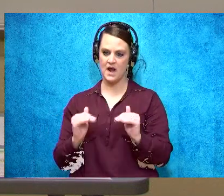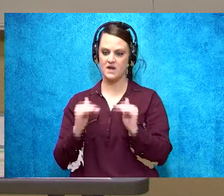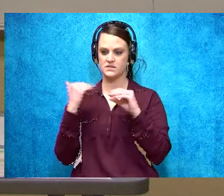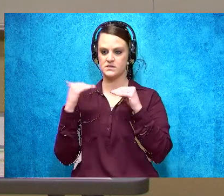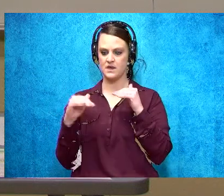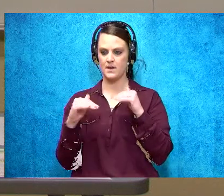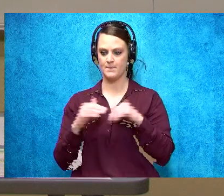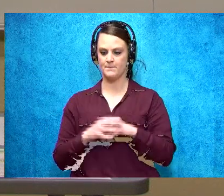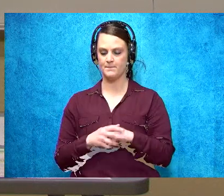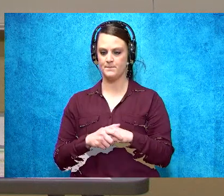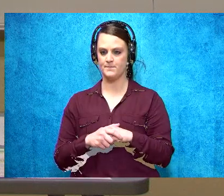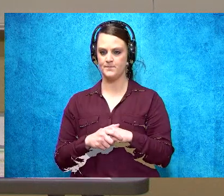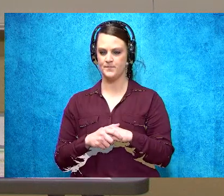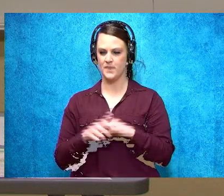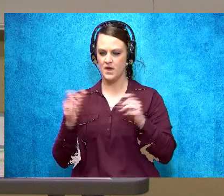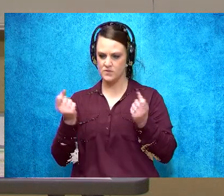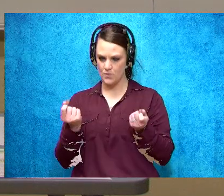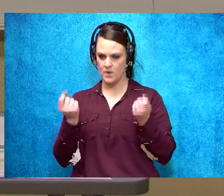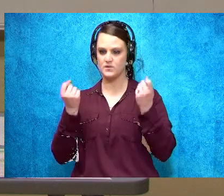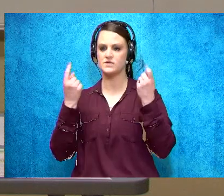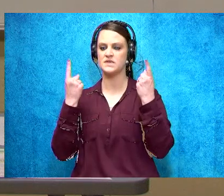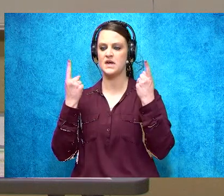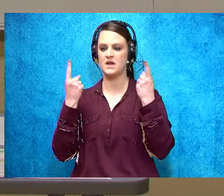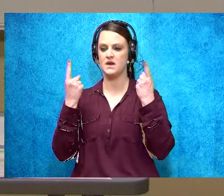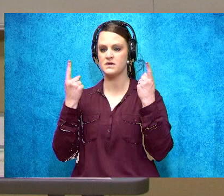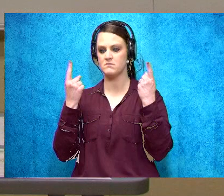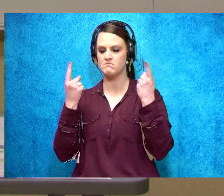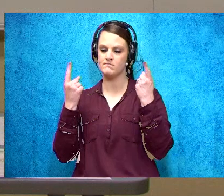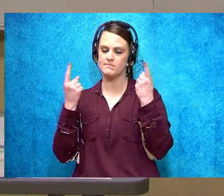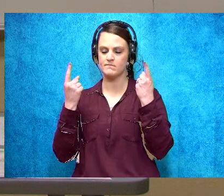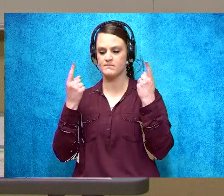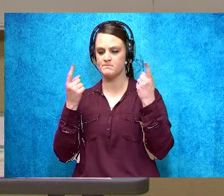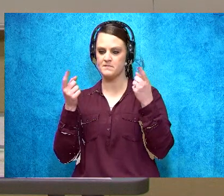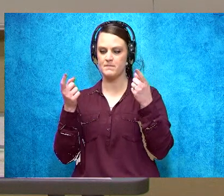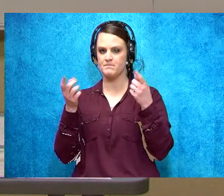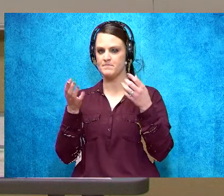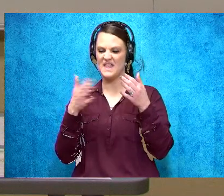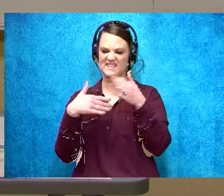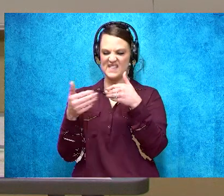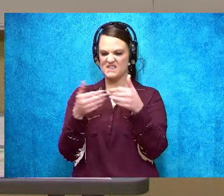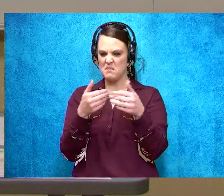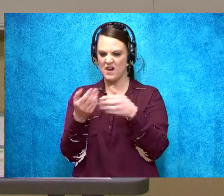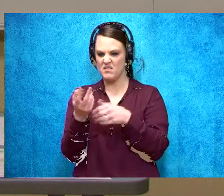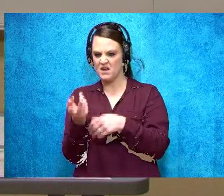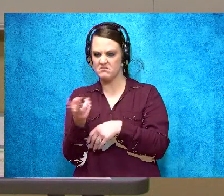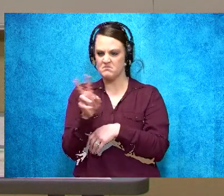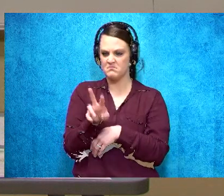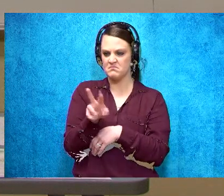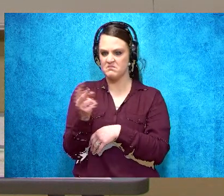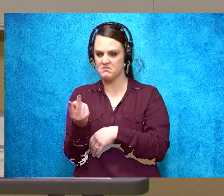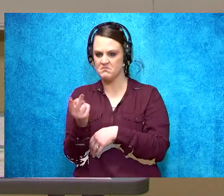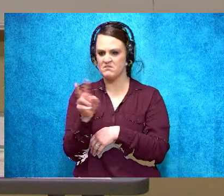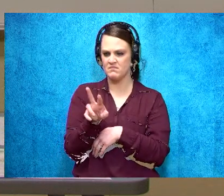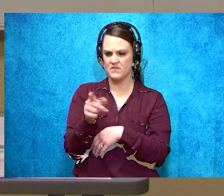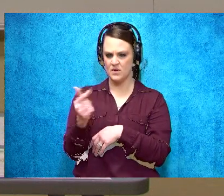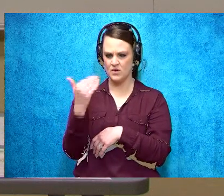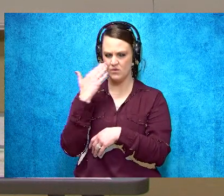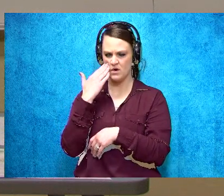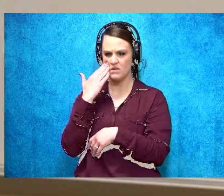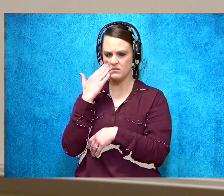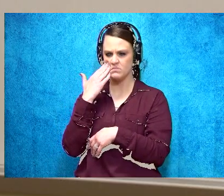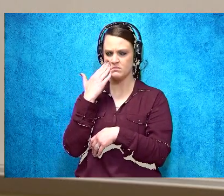understand that those are kind of simultaneous. You need to understand that those